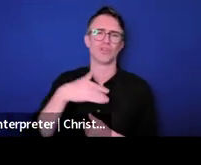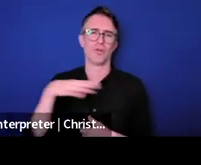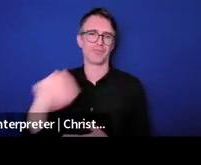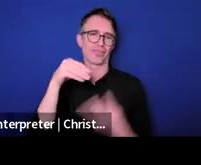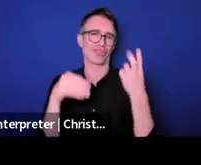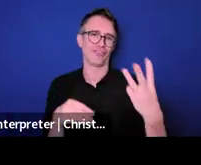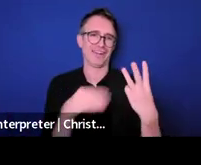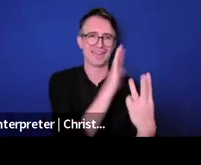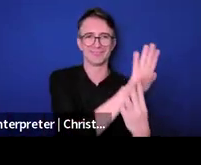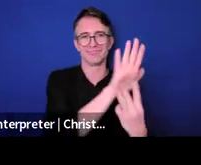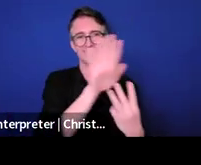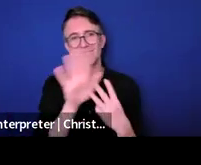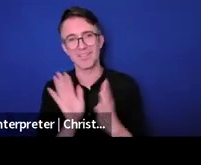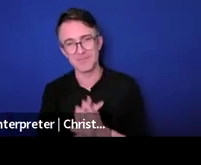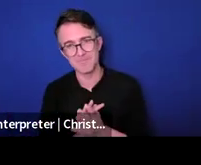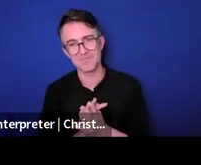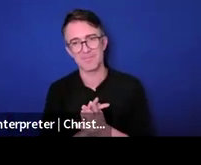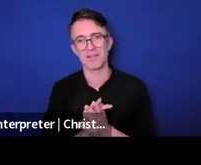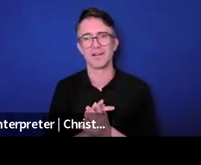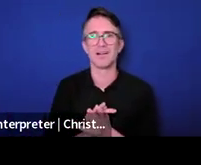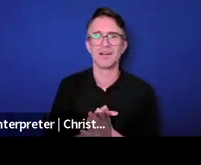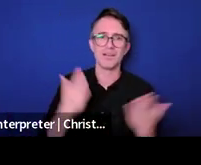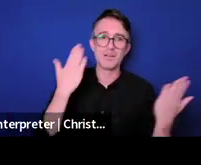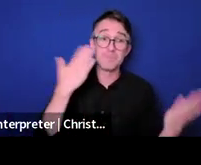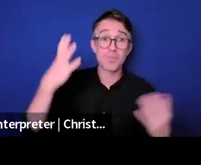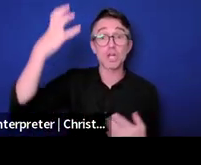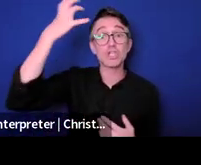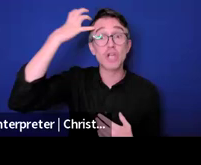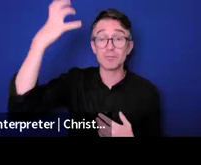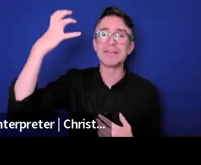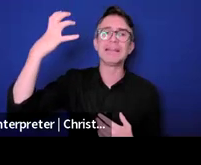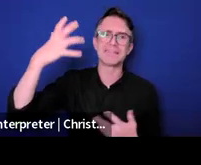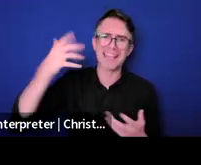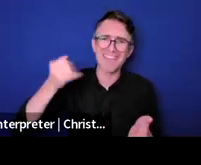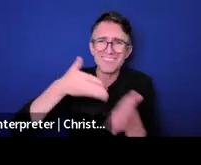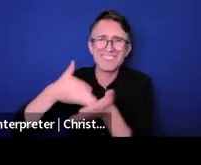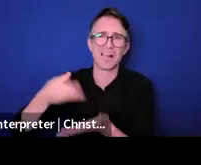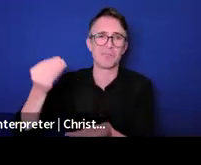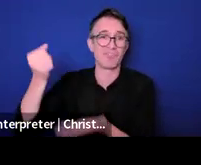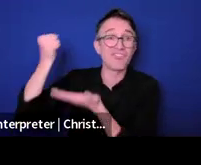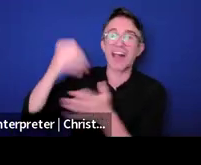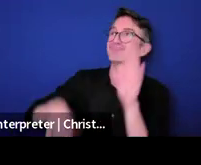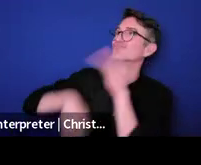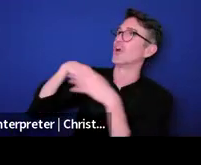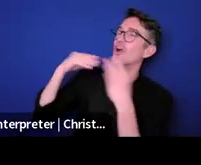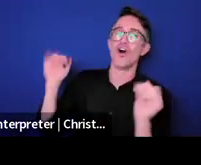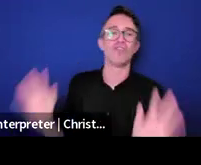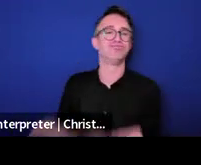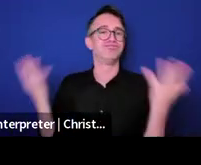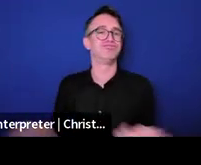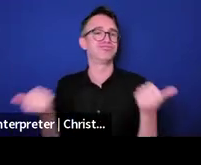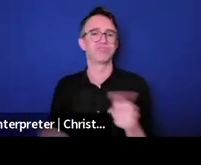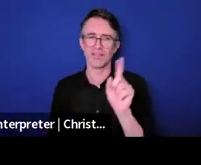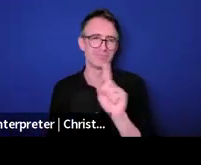considerations, opportunities and constraints when we talk about care and support systems. We are at a steady pace